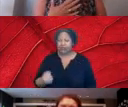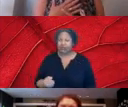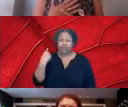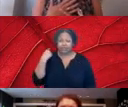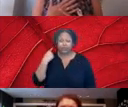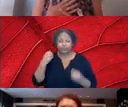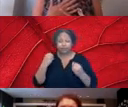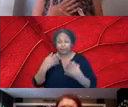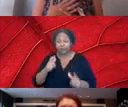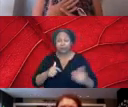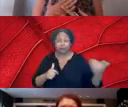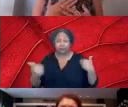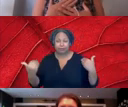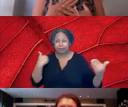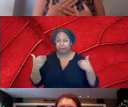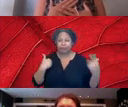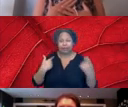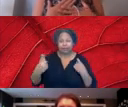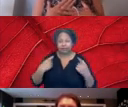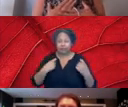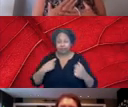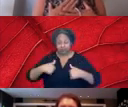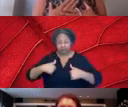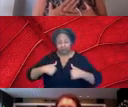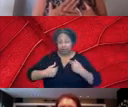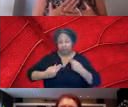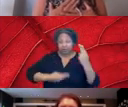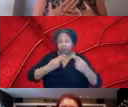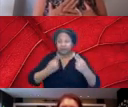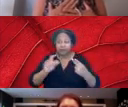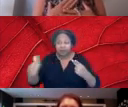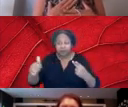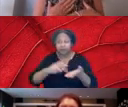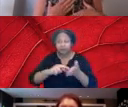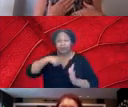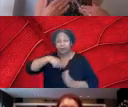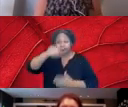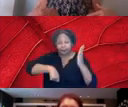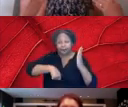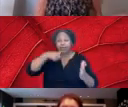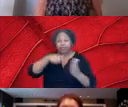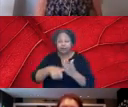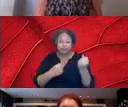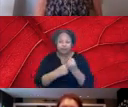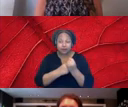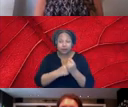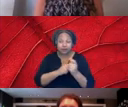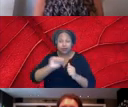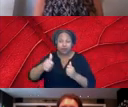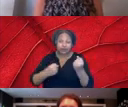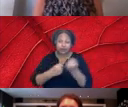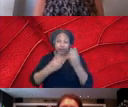So I'm nominating someone, I'm the nominator. Am I also supposed to write the letter of support that's requested along with the other support